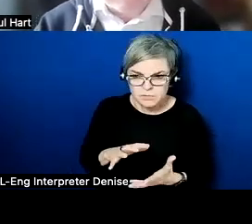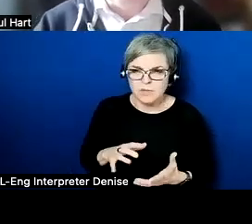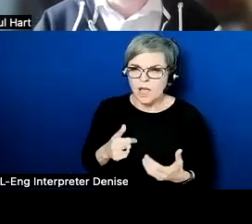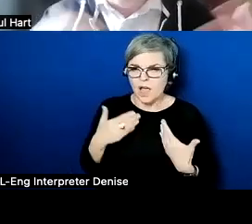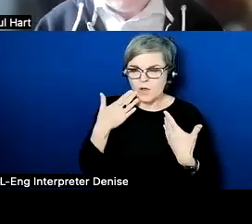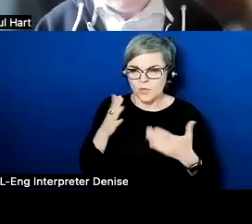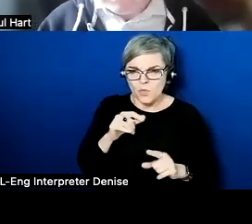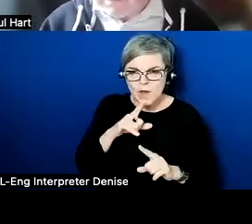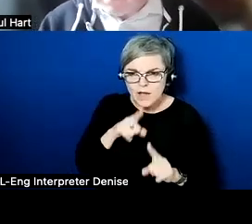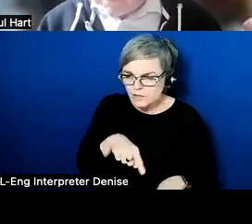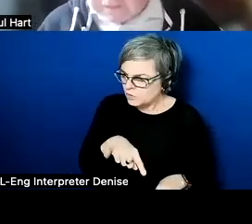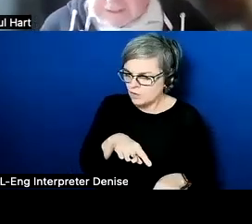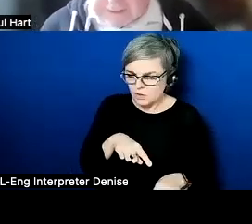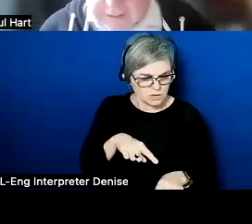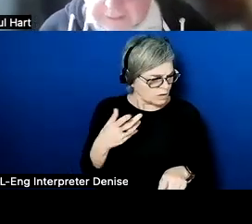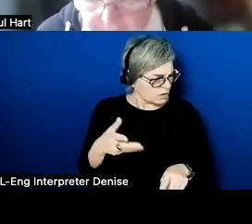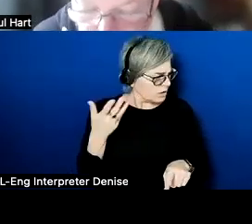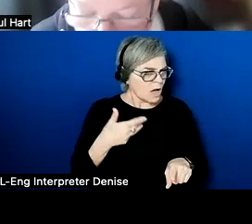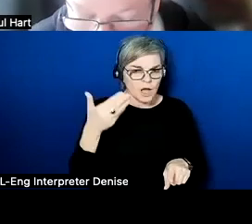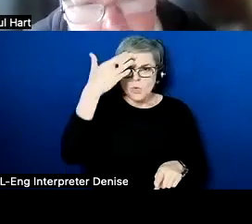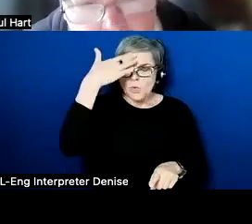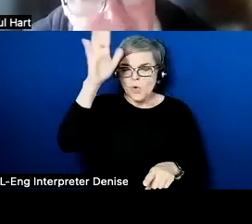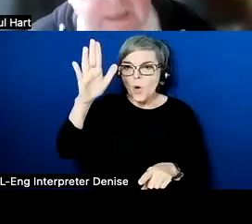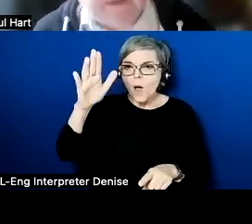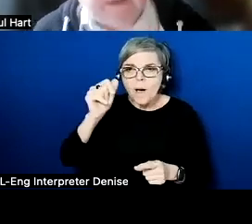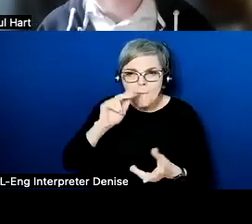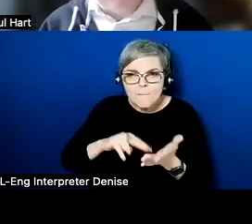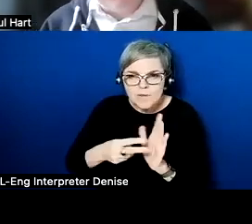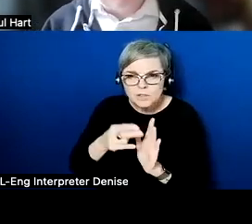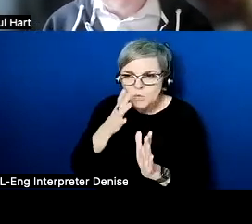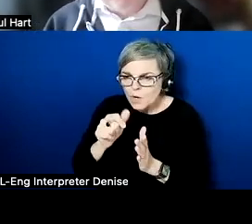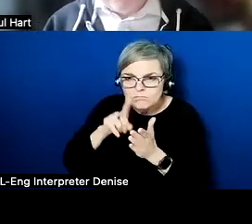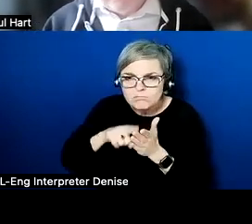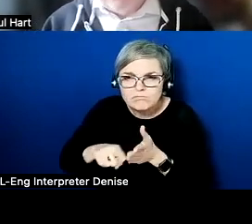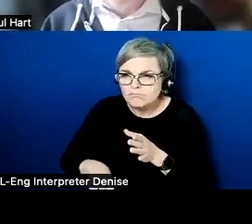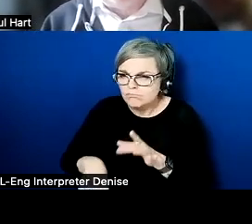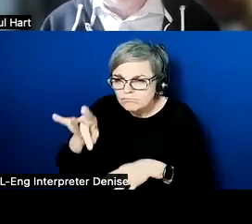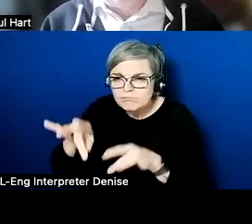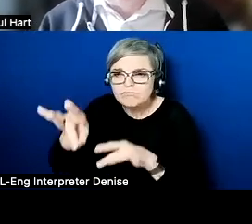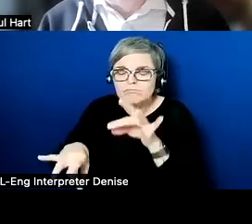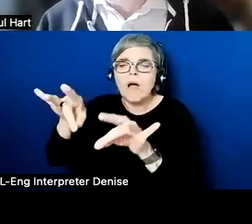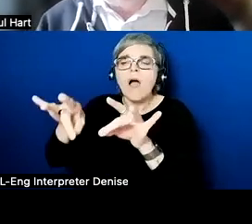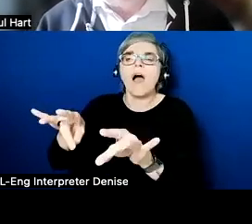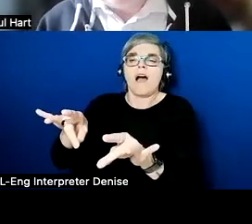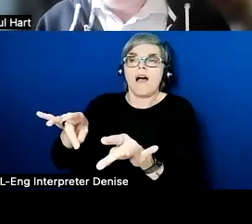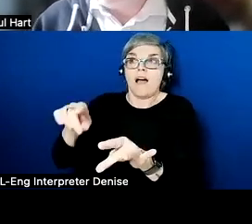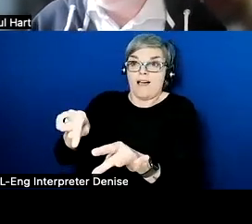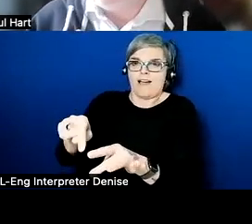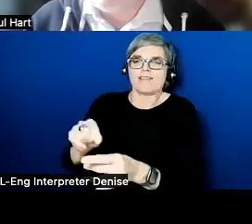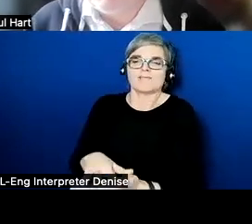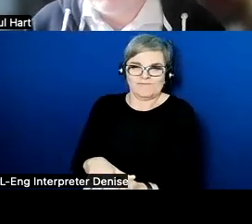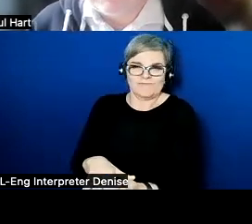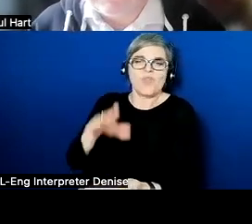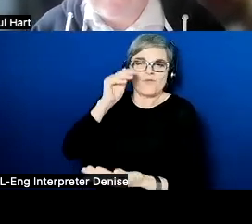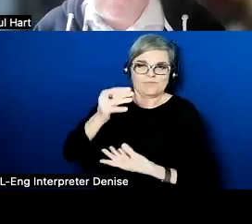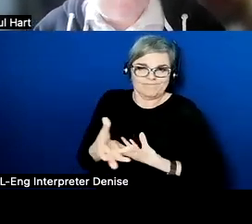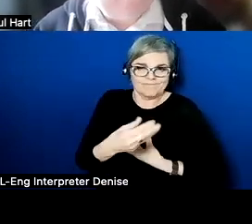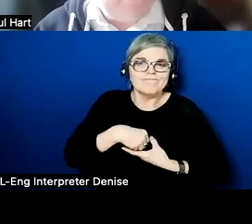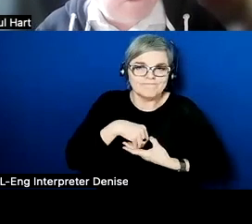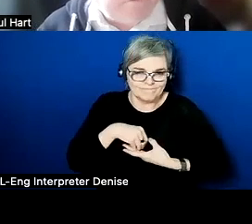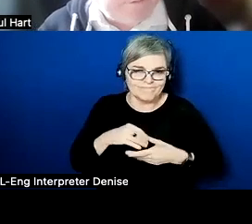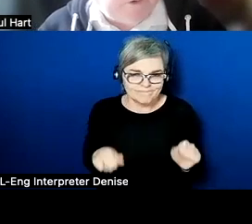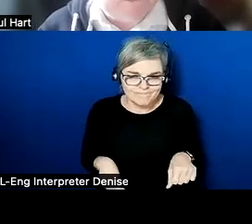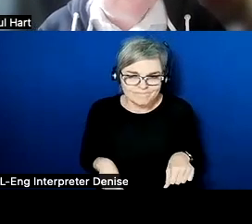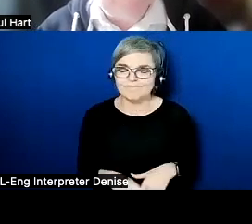answer, and greater developments and learning can take place. But for me, this